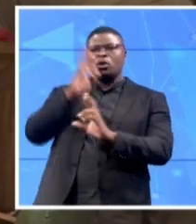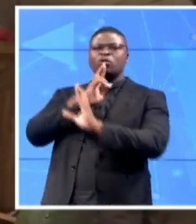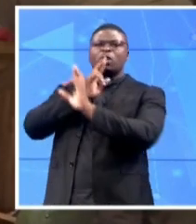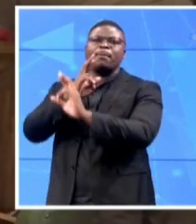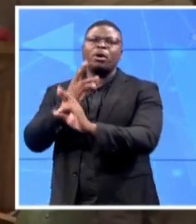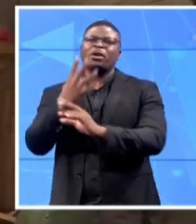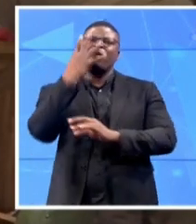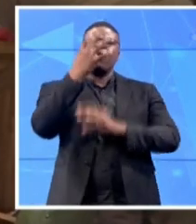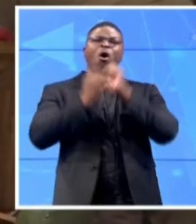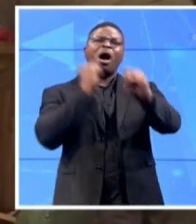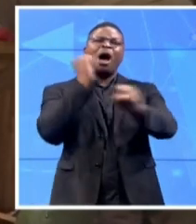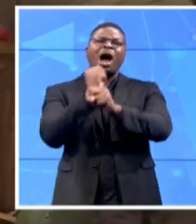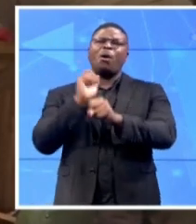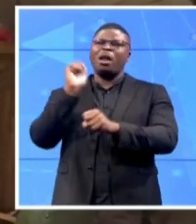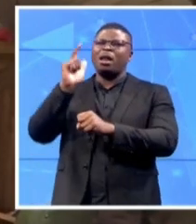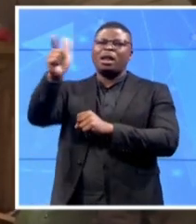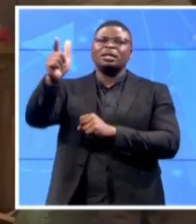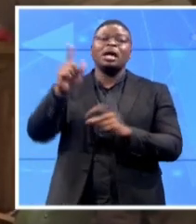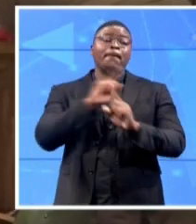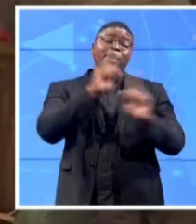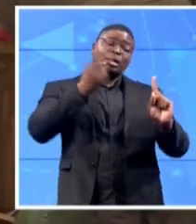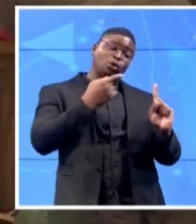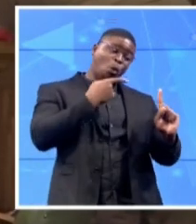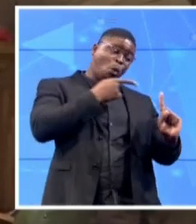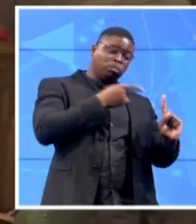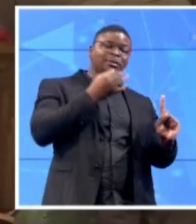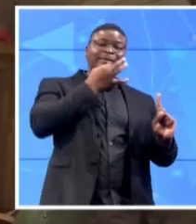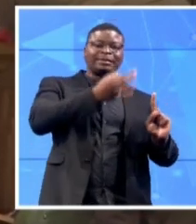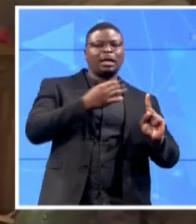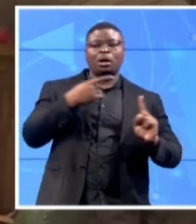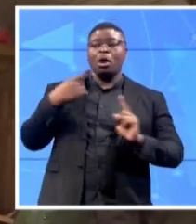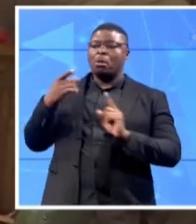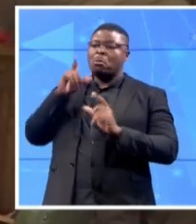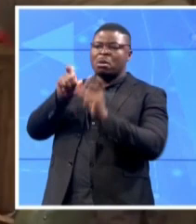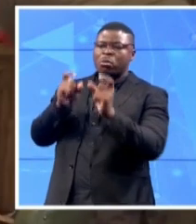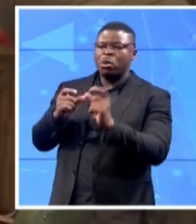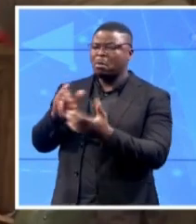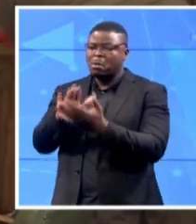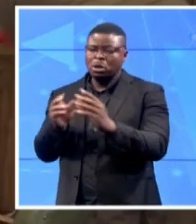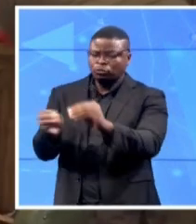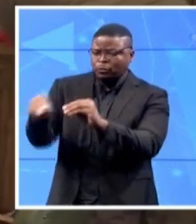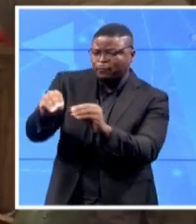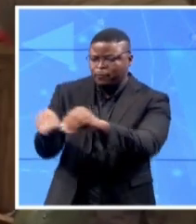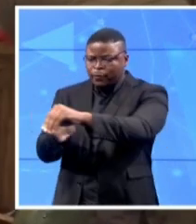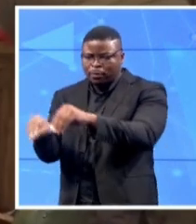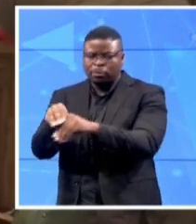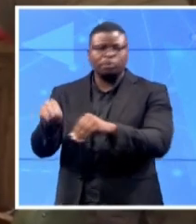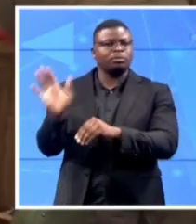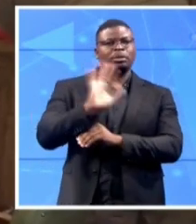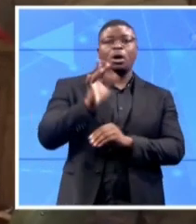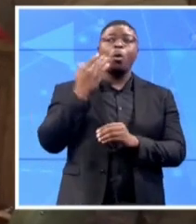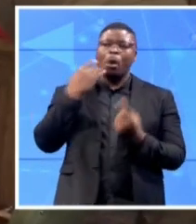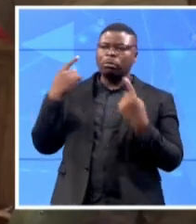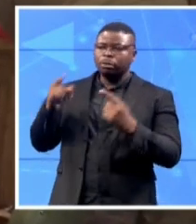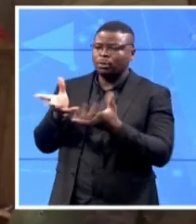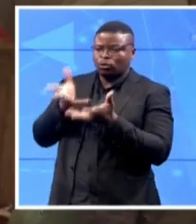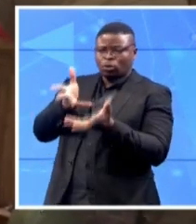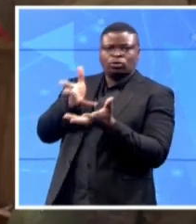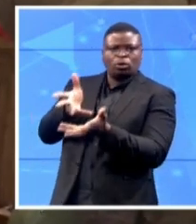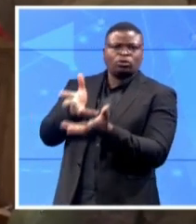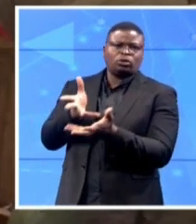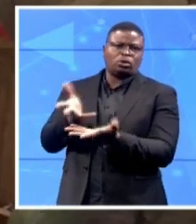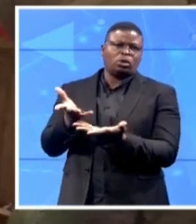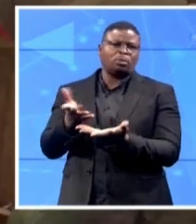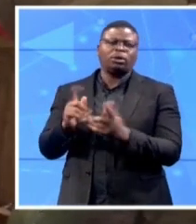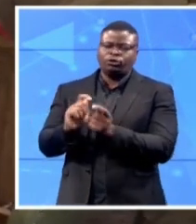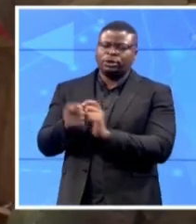to Sergeant Mosia, he believes that, this was not the case, that those in the home were more concerned with ensuring that the victim